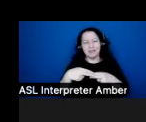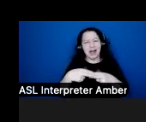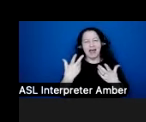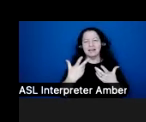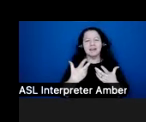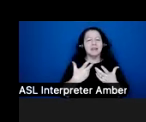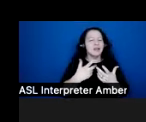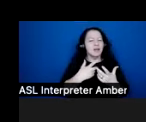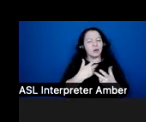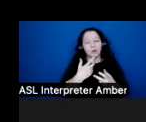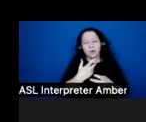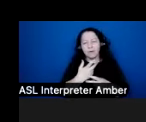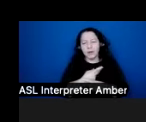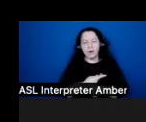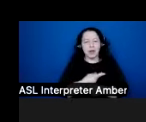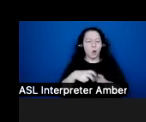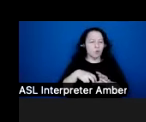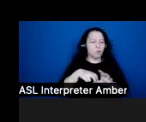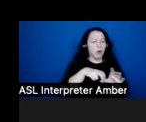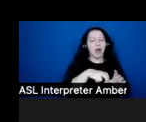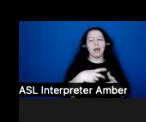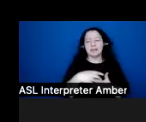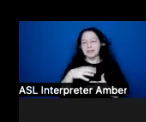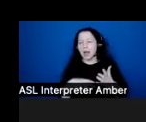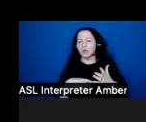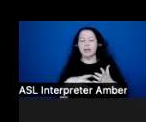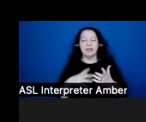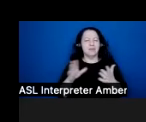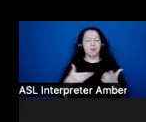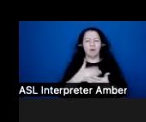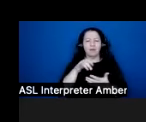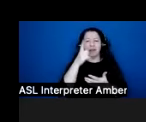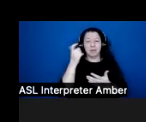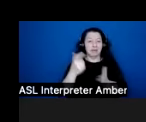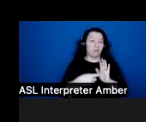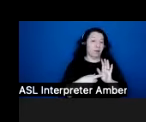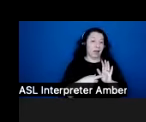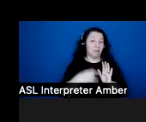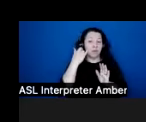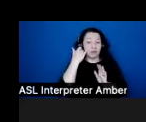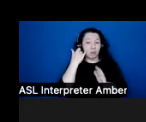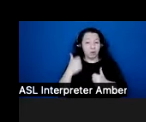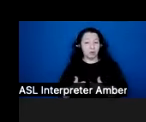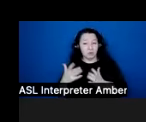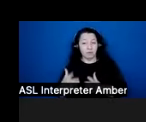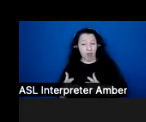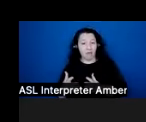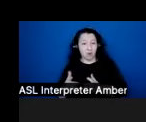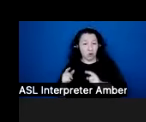and scheduling and all of that. Because, you know, for example, what if the survivor victim